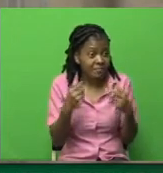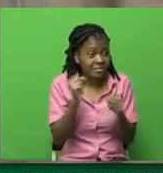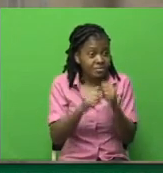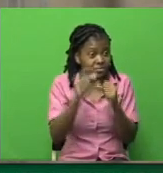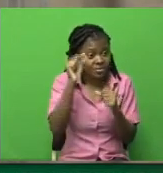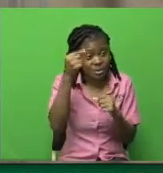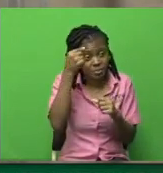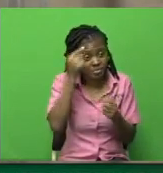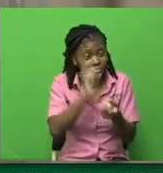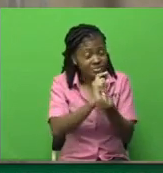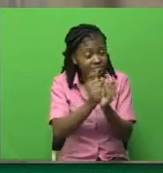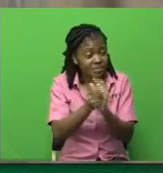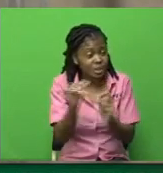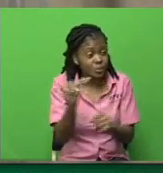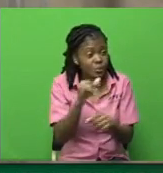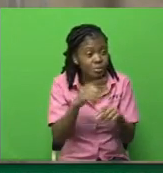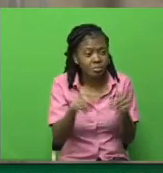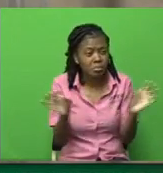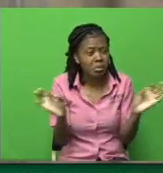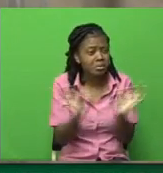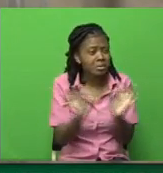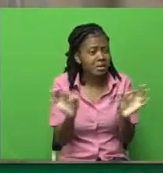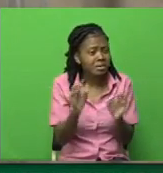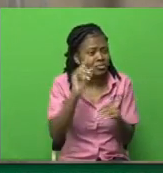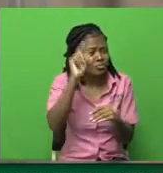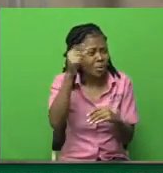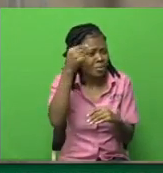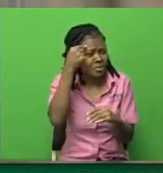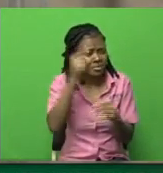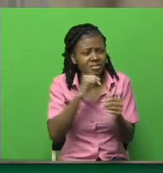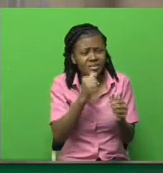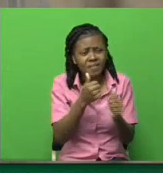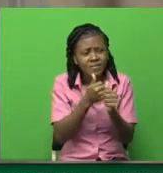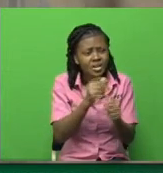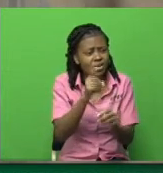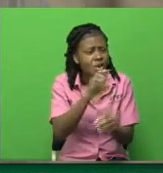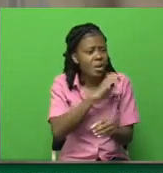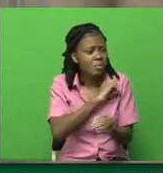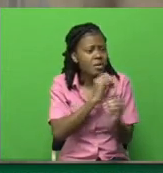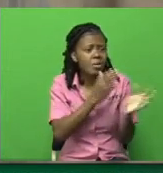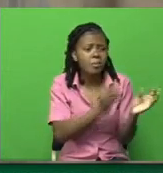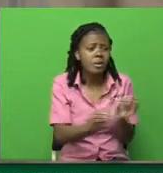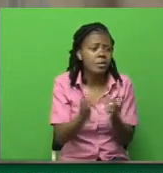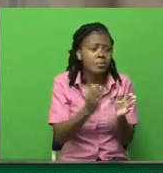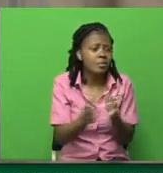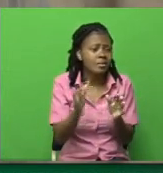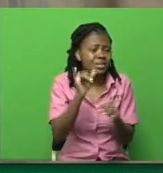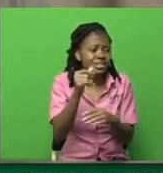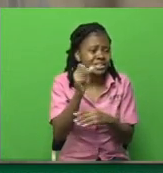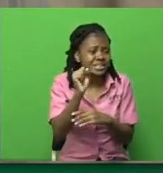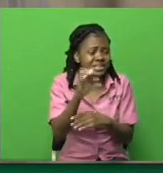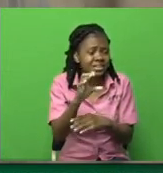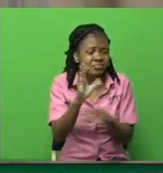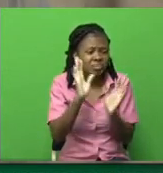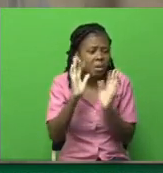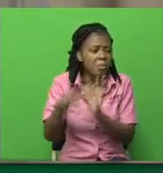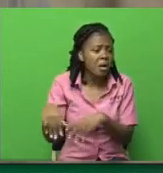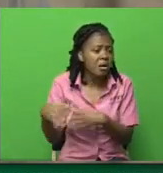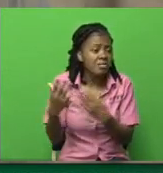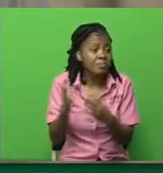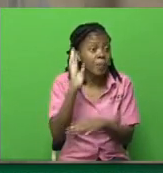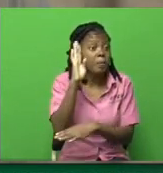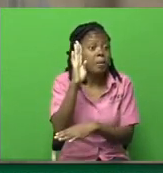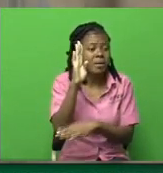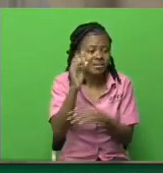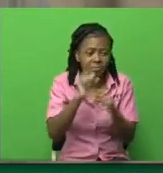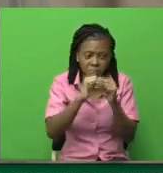government has once more abundant its own legislation its own joint select committee and its own promise to the people of the nation the